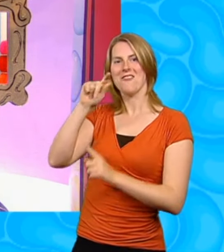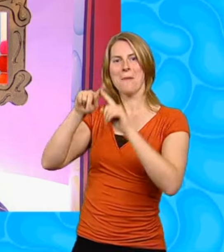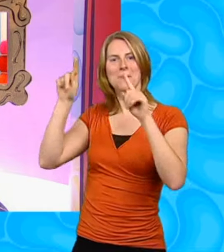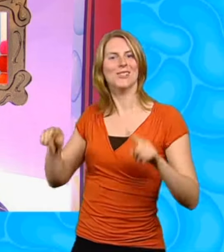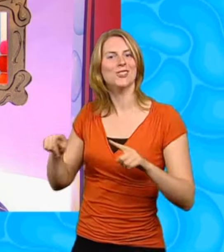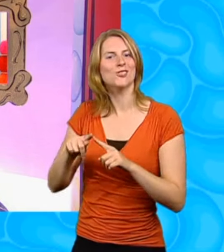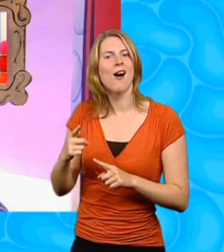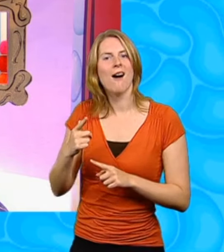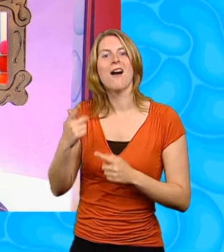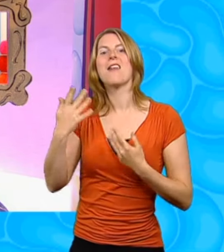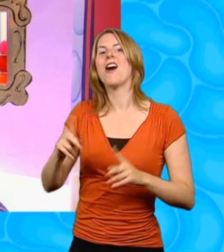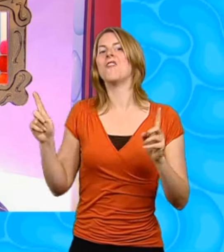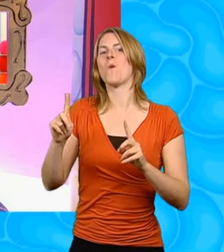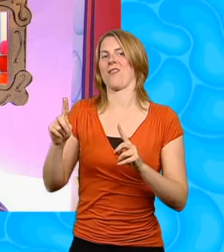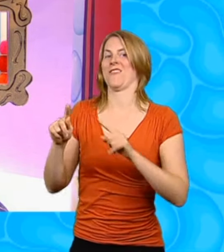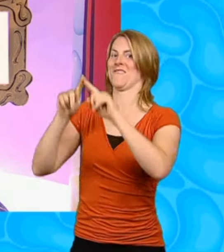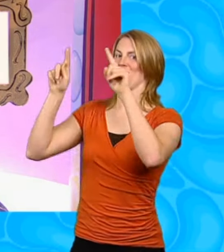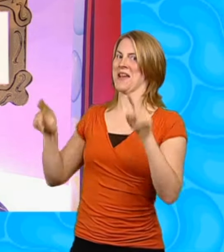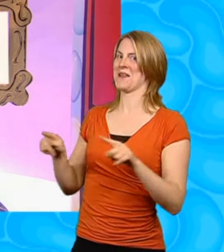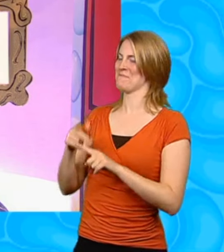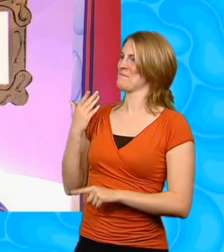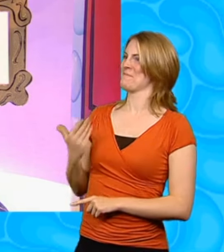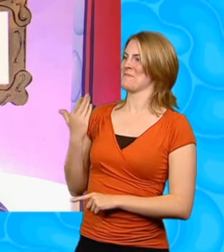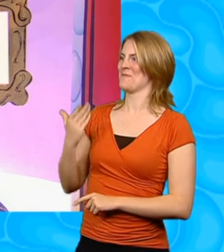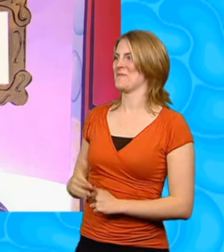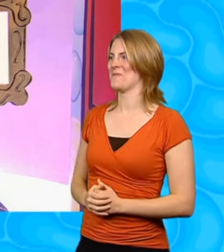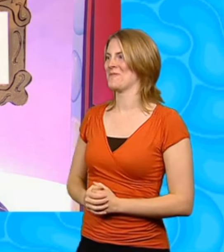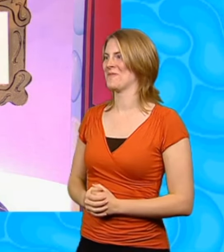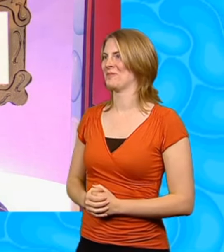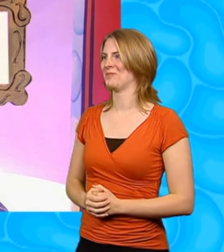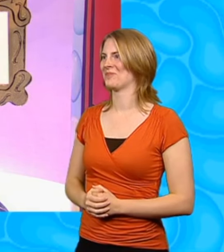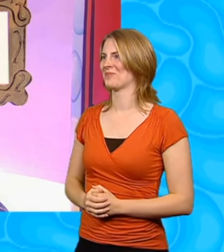picture. Now all that's left to do is frame it.